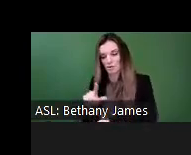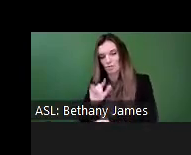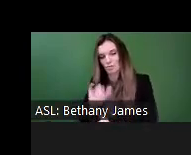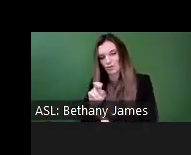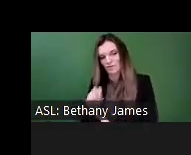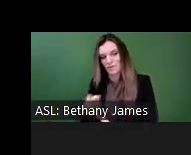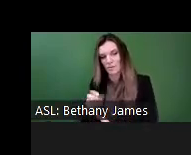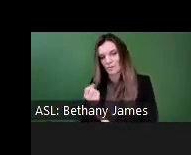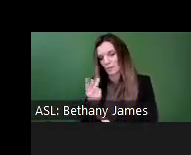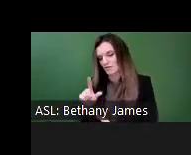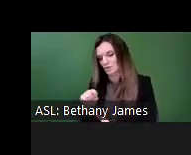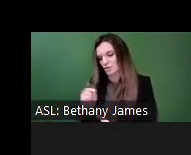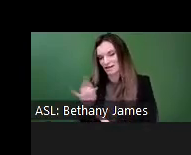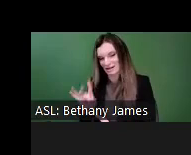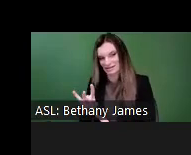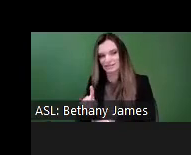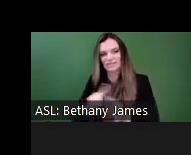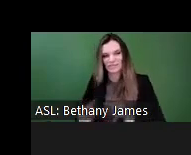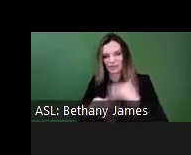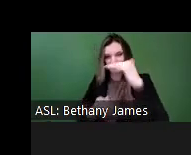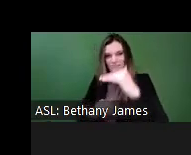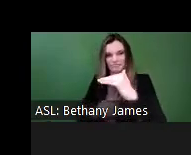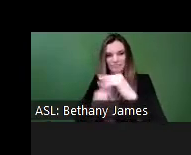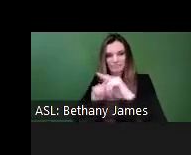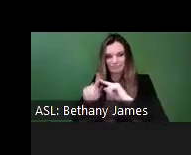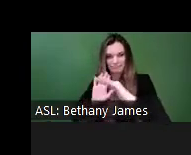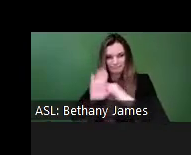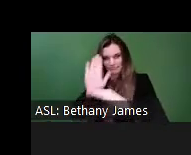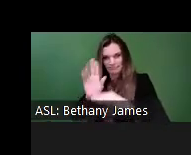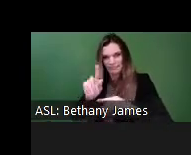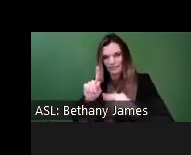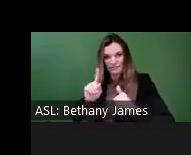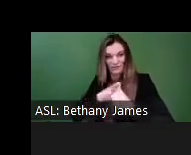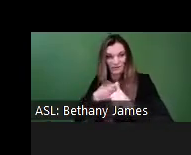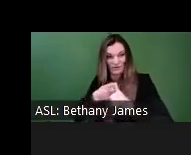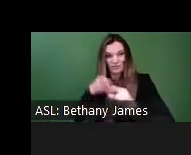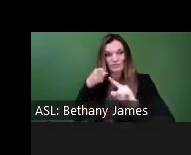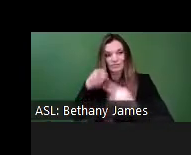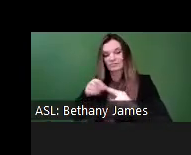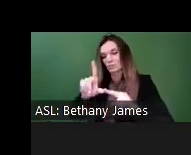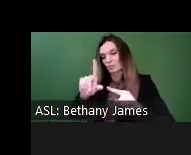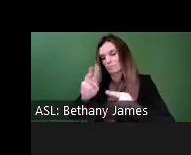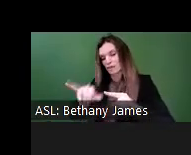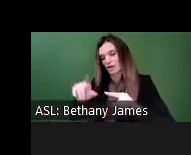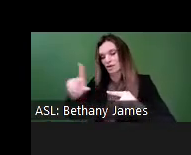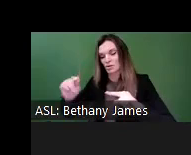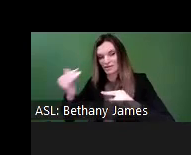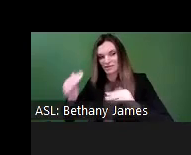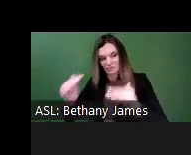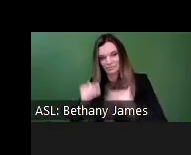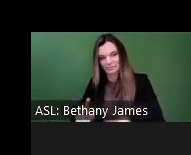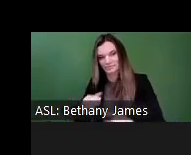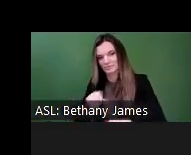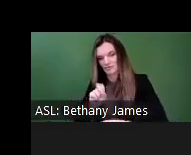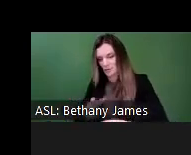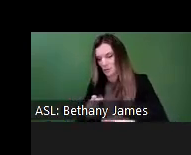wait time for Jim is based on the felony convictions. So as I said before, the waiting